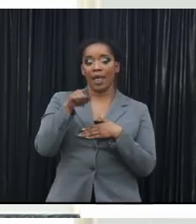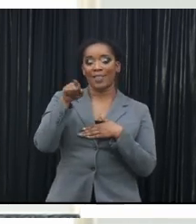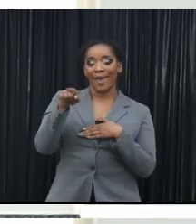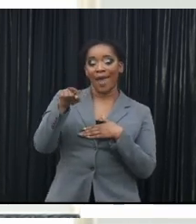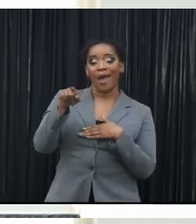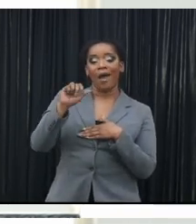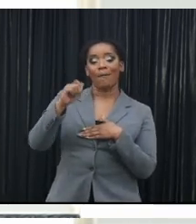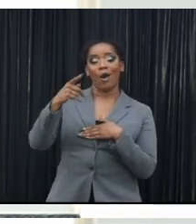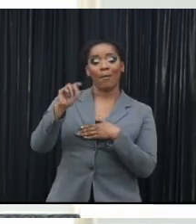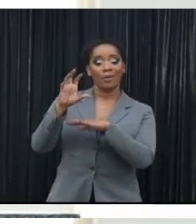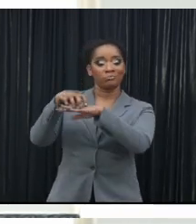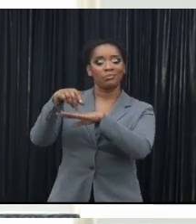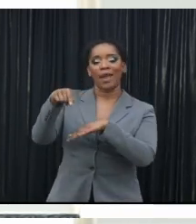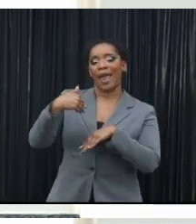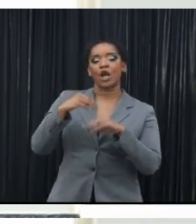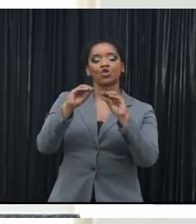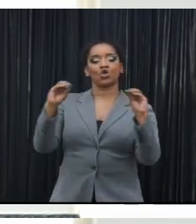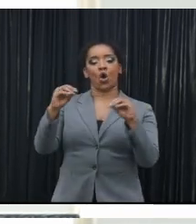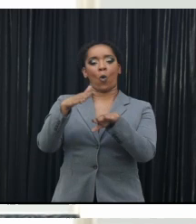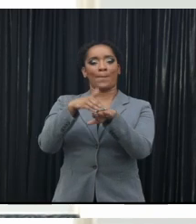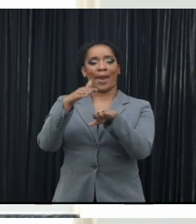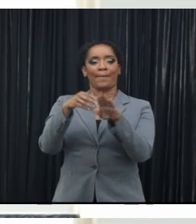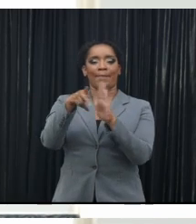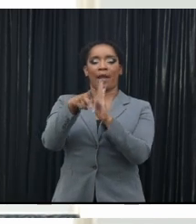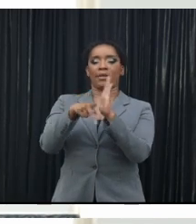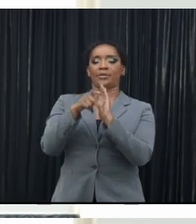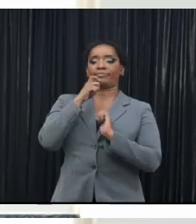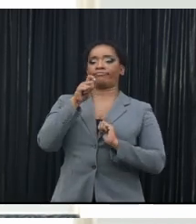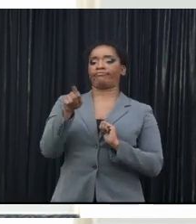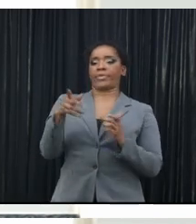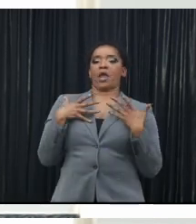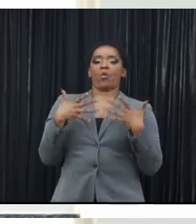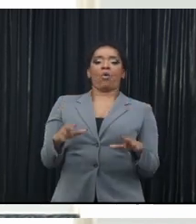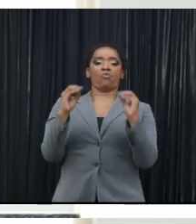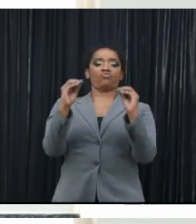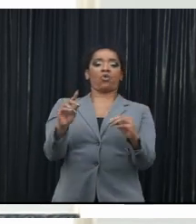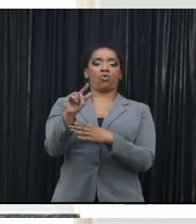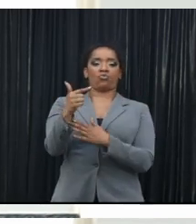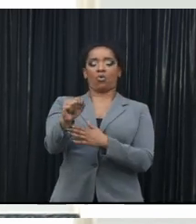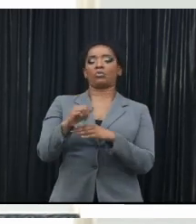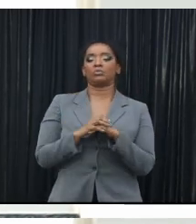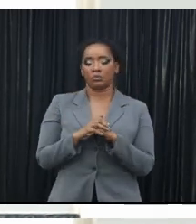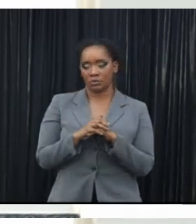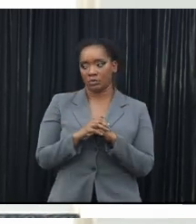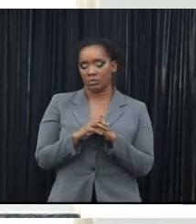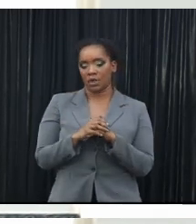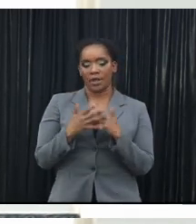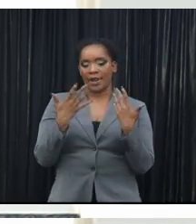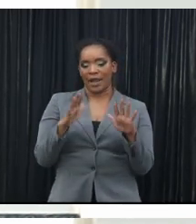pet policy, and it did not want any dogs at all, but they certainly didn't want the barky